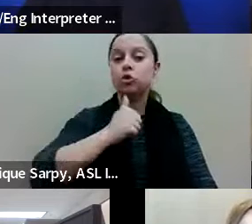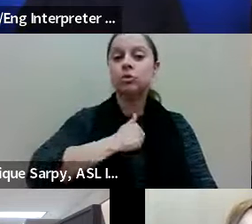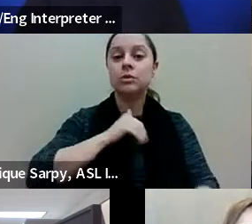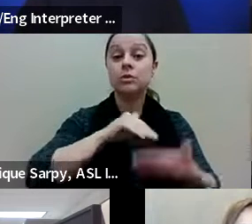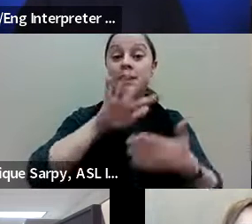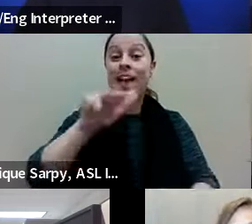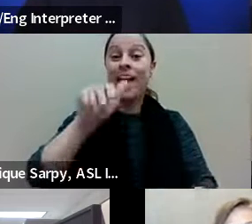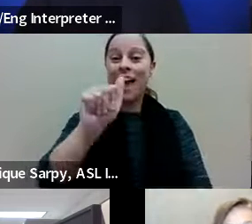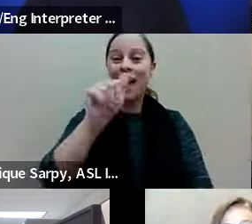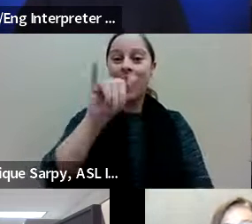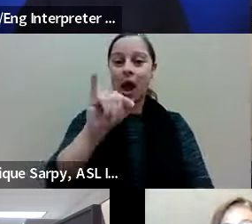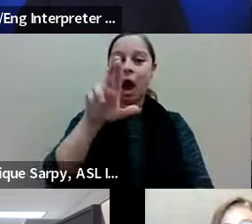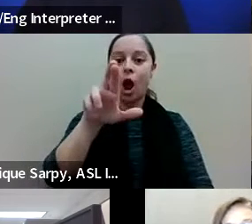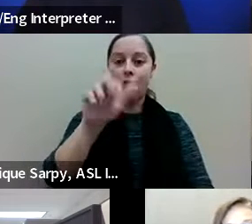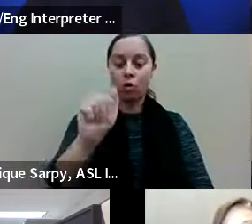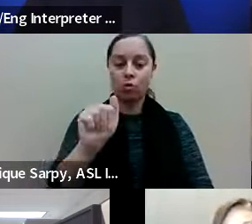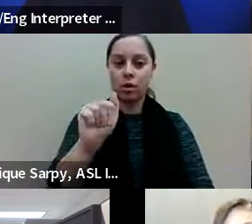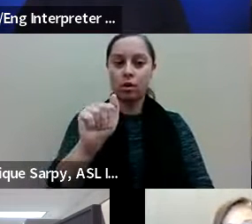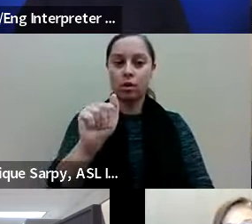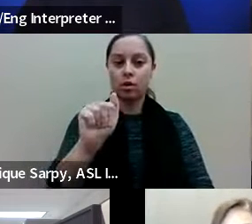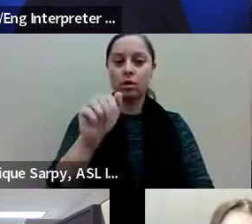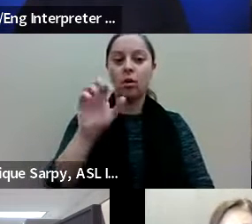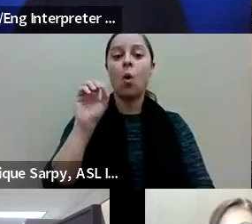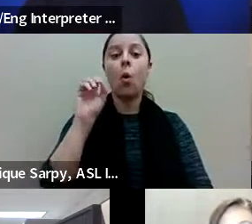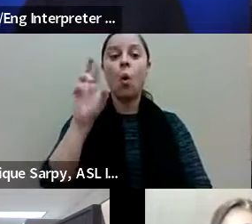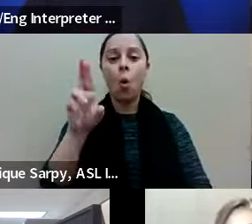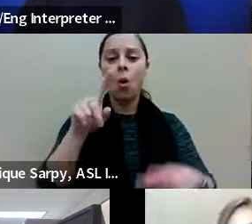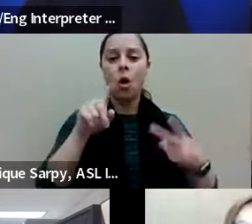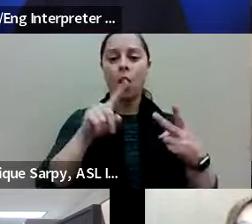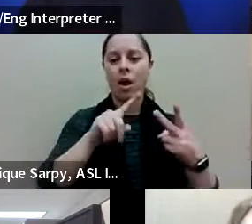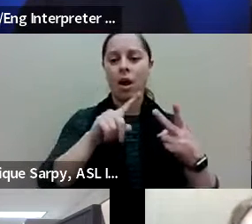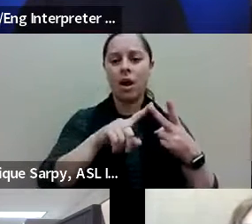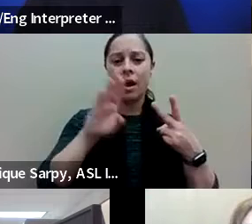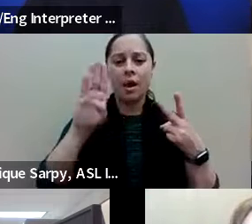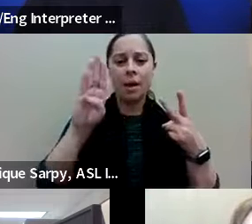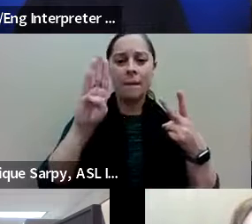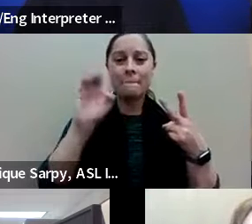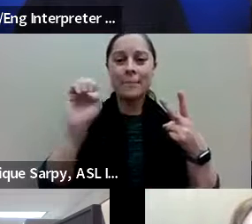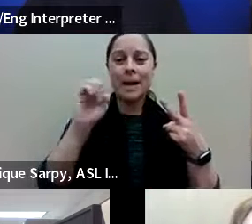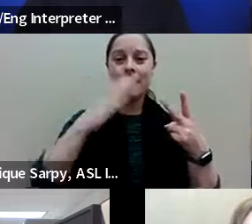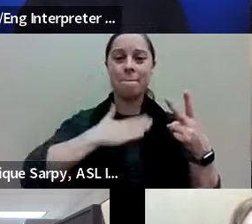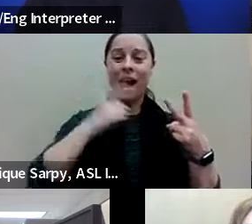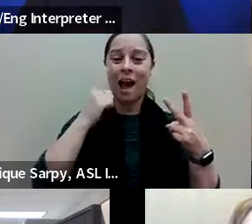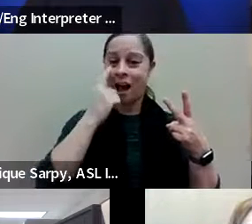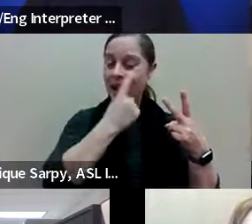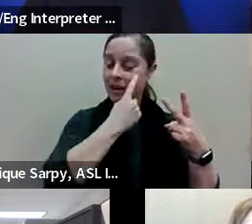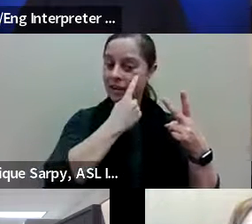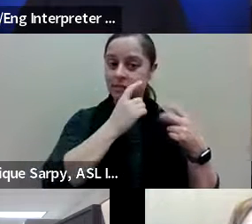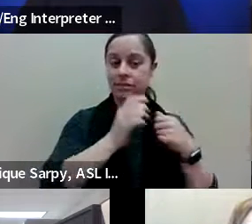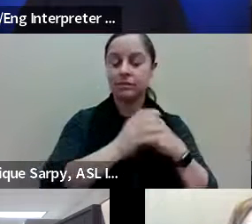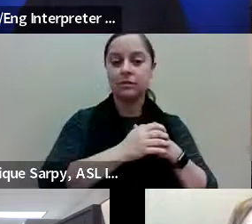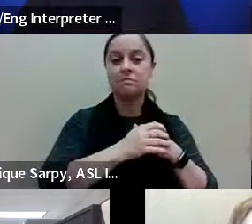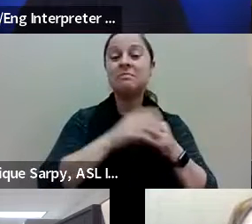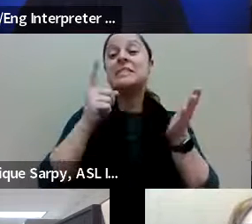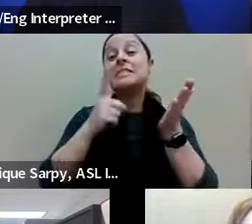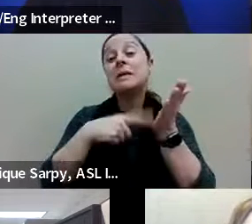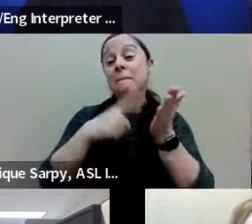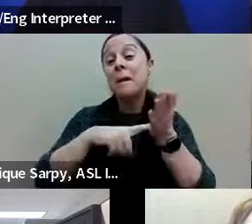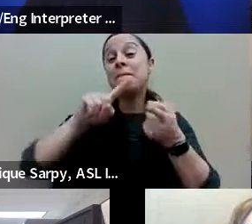AIRA, or Be My Eyes, and sometimes friends who I'm with.